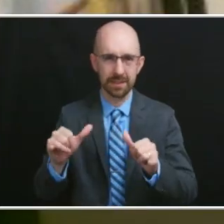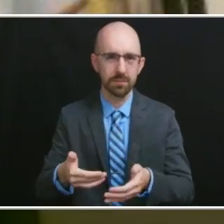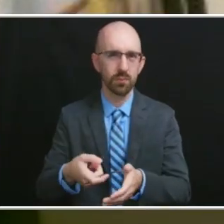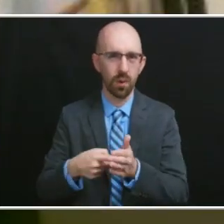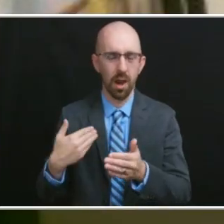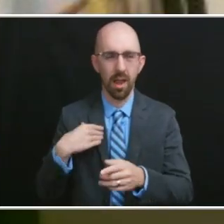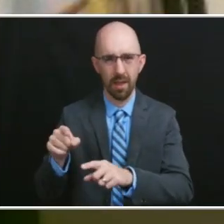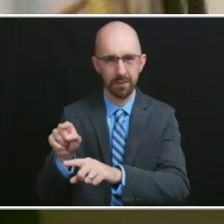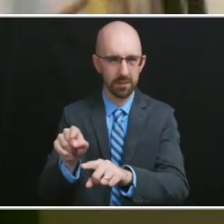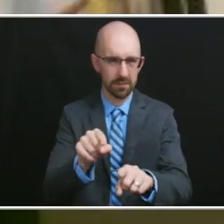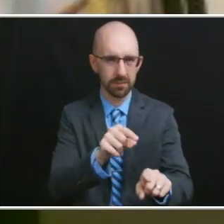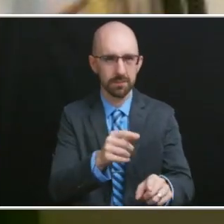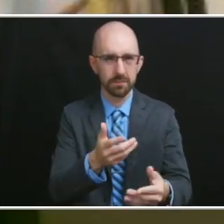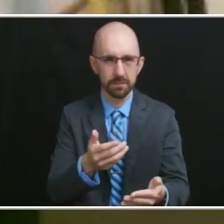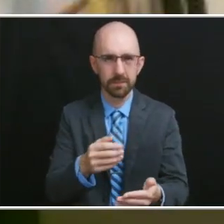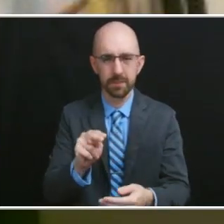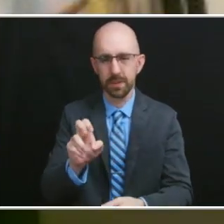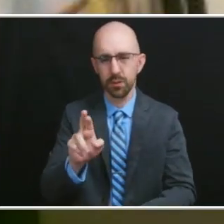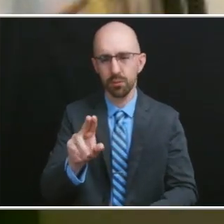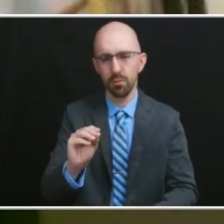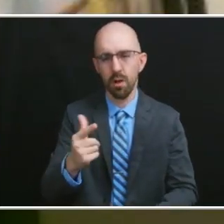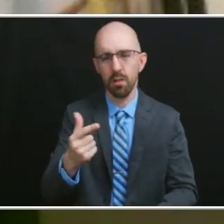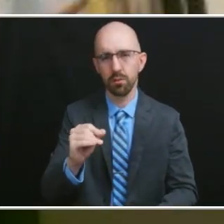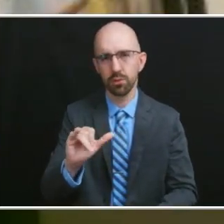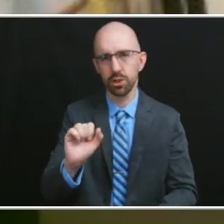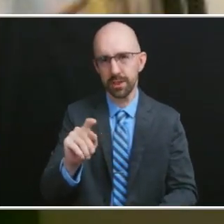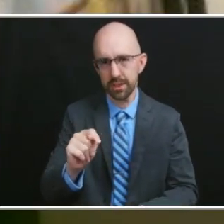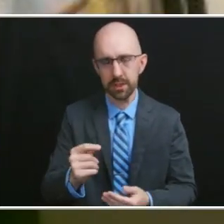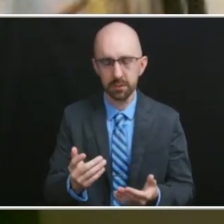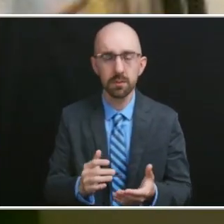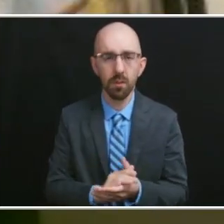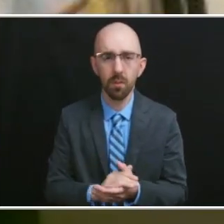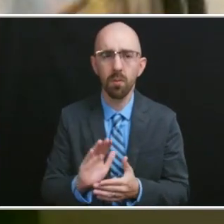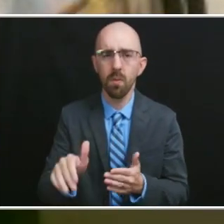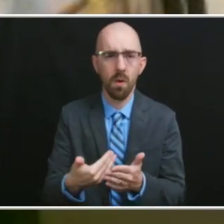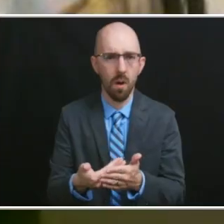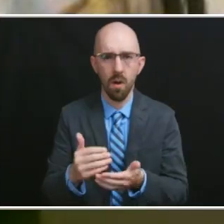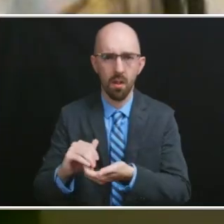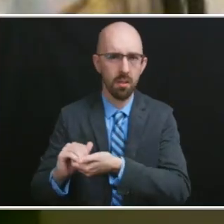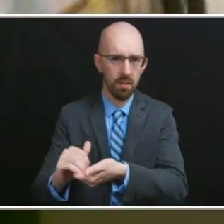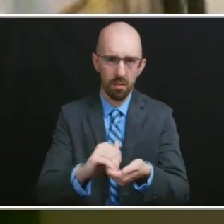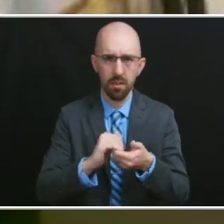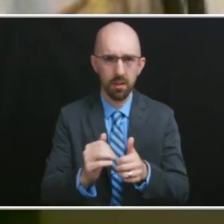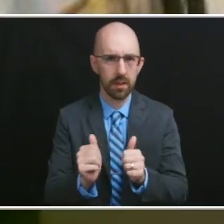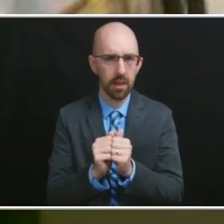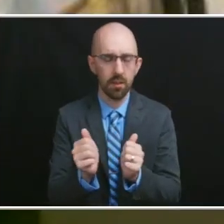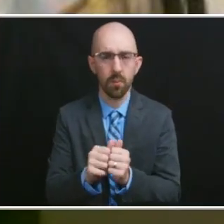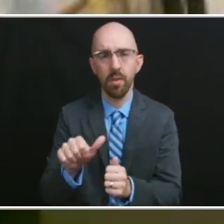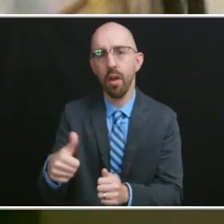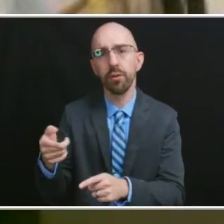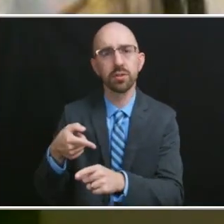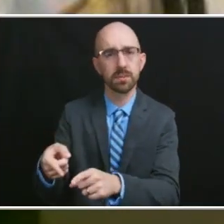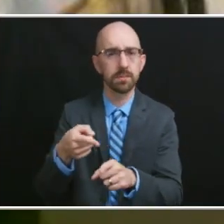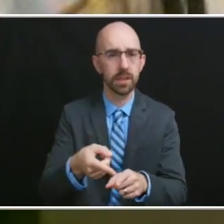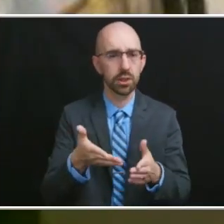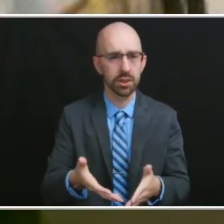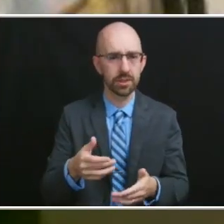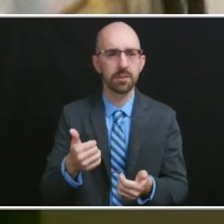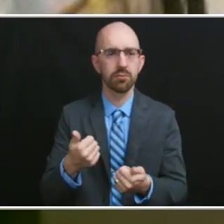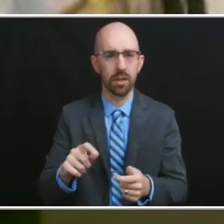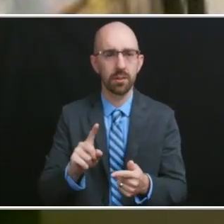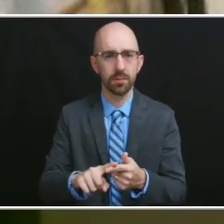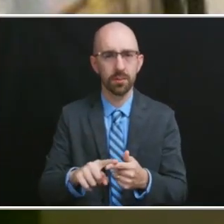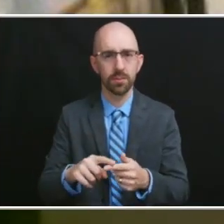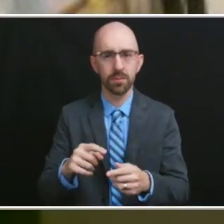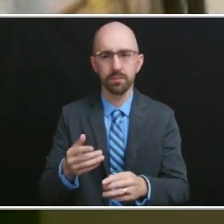with a neurologist. So we all collaborate with other specialists in order to optimize